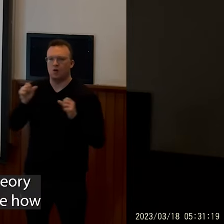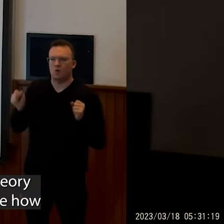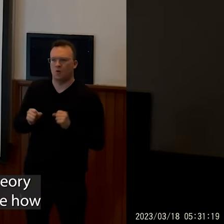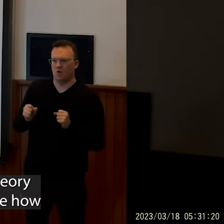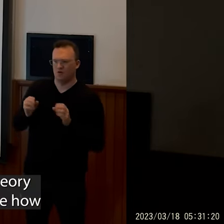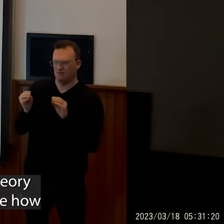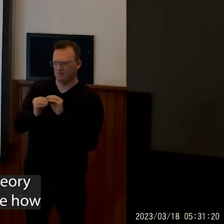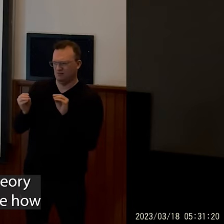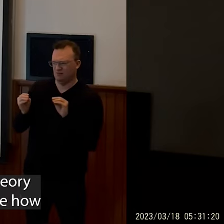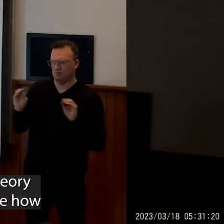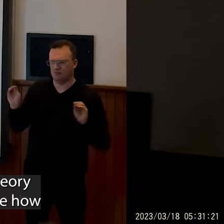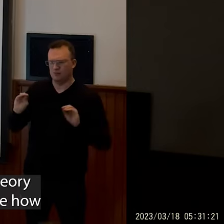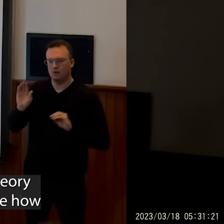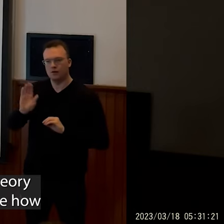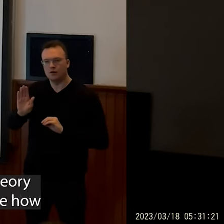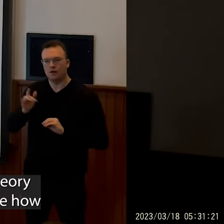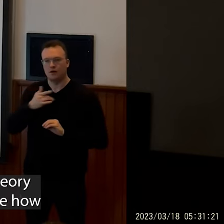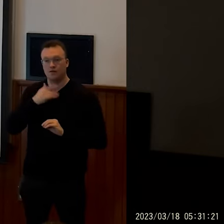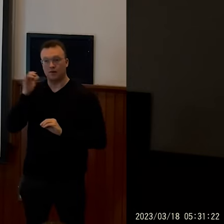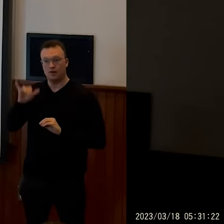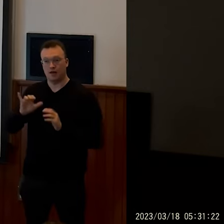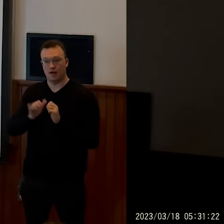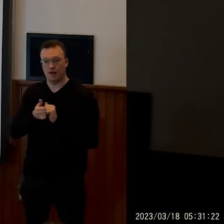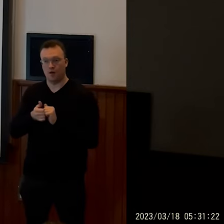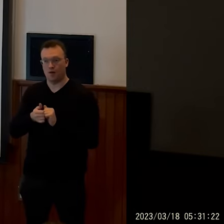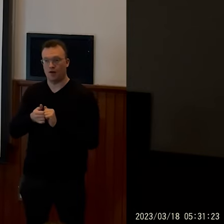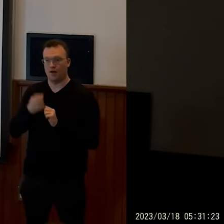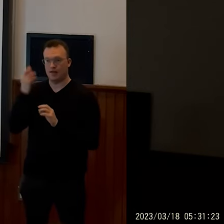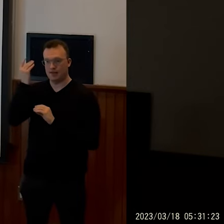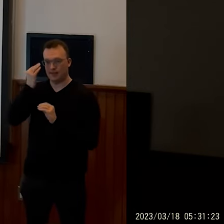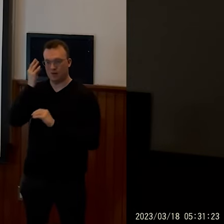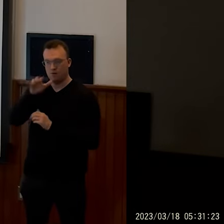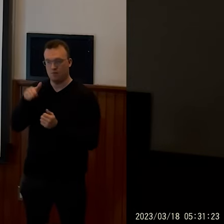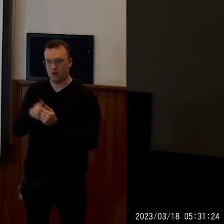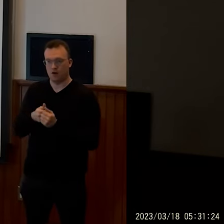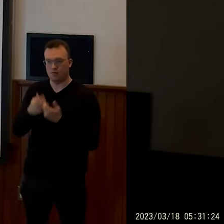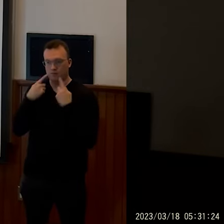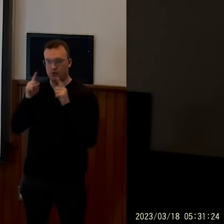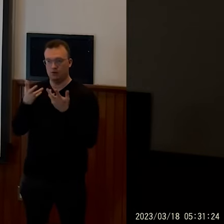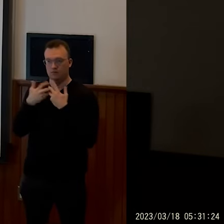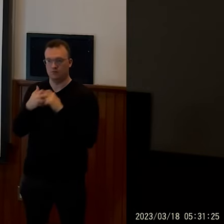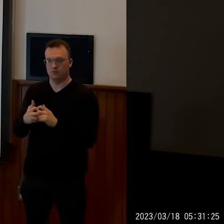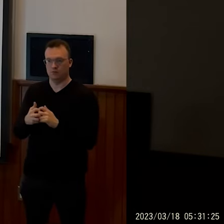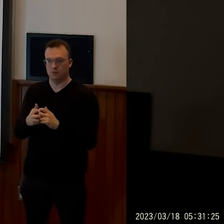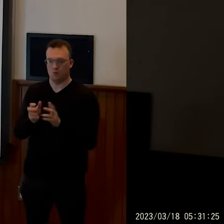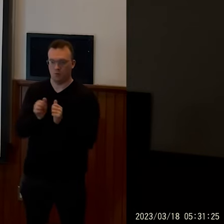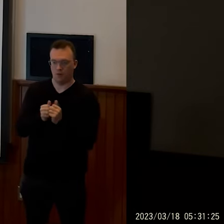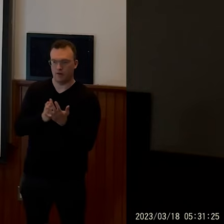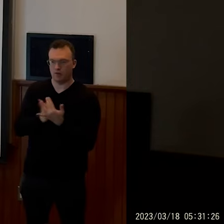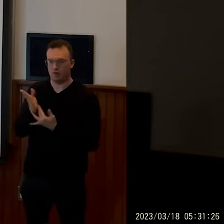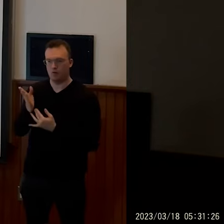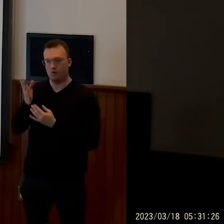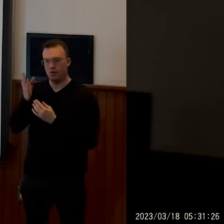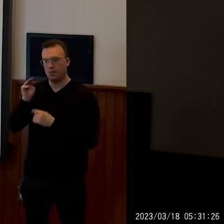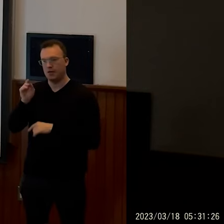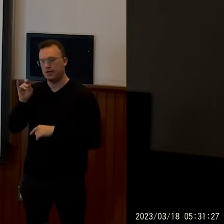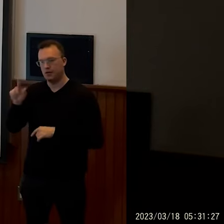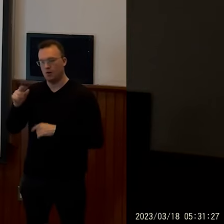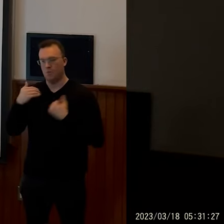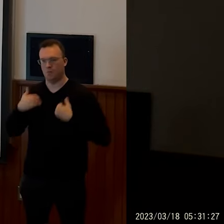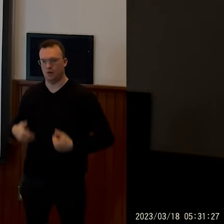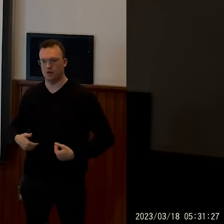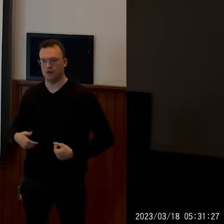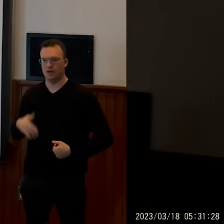theory. Because actually, I think that is how does the theory works with and through the material body. That's